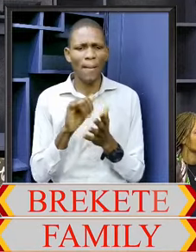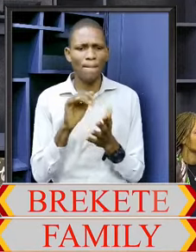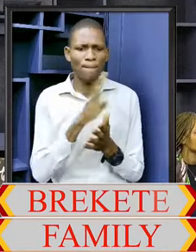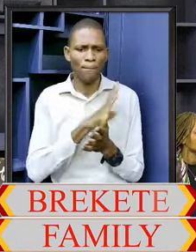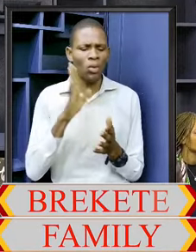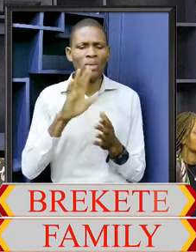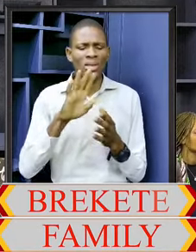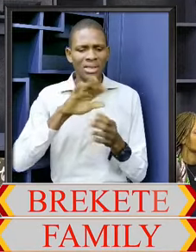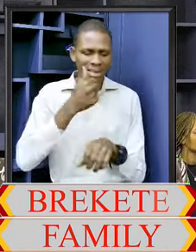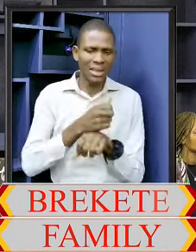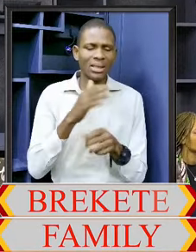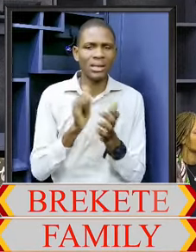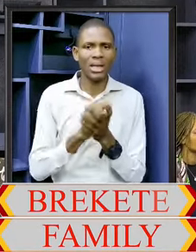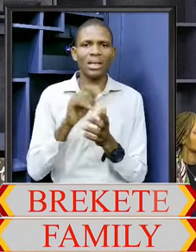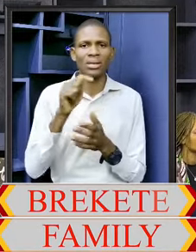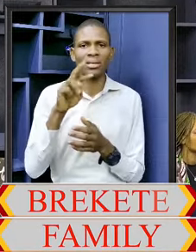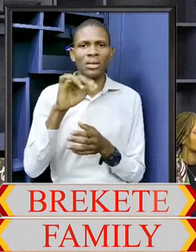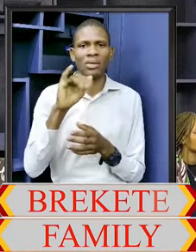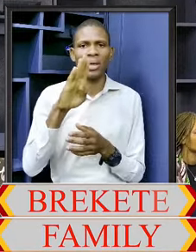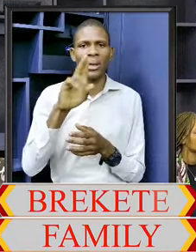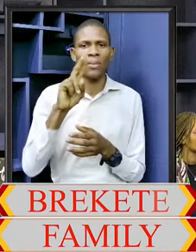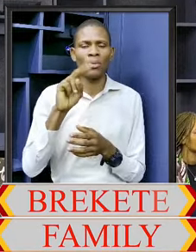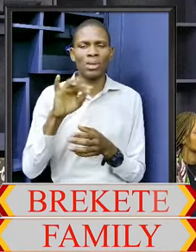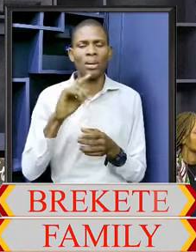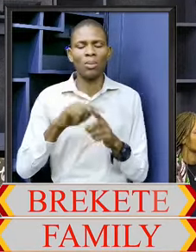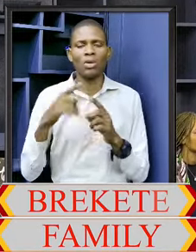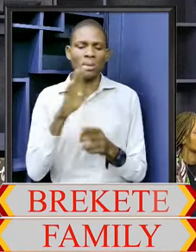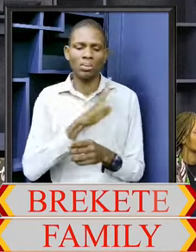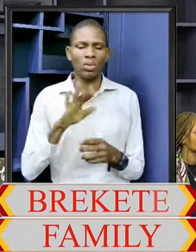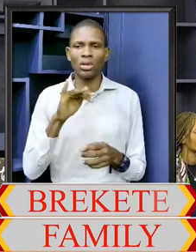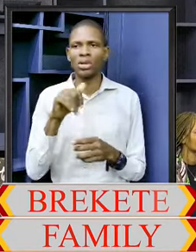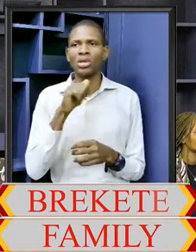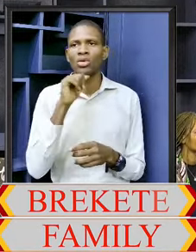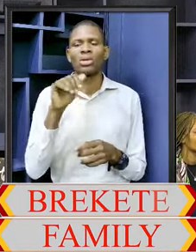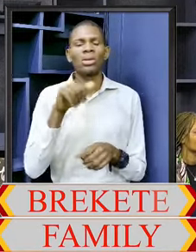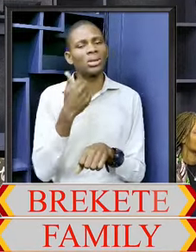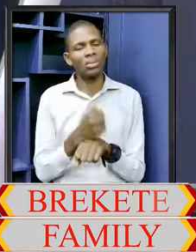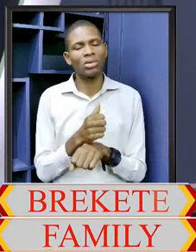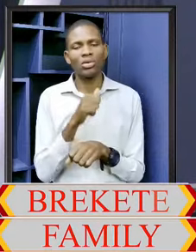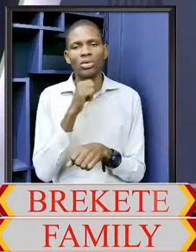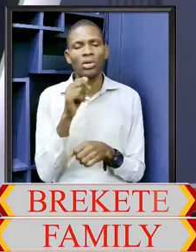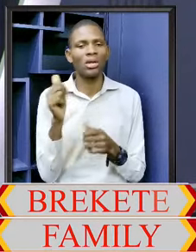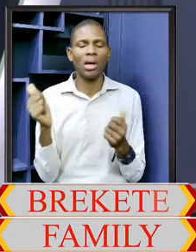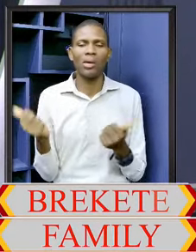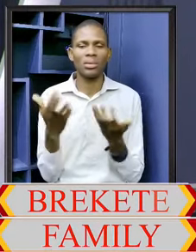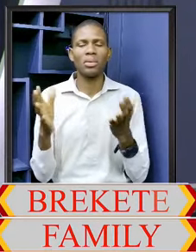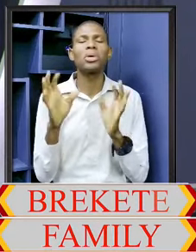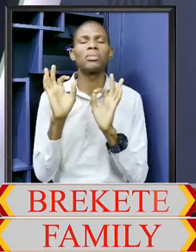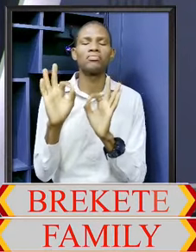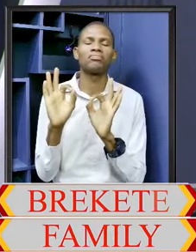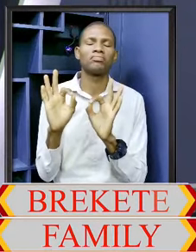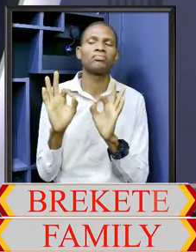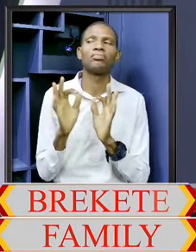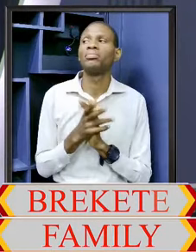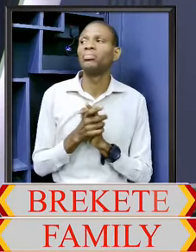tribunal. But the board no day. The board no day. They don't do. They don't do.